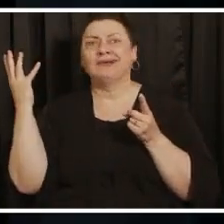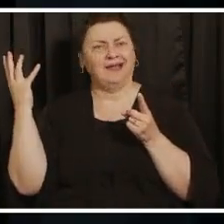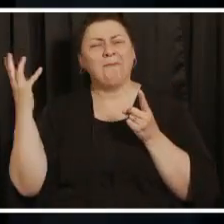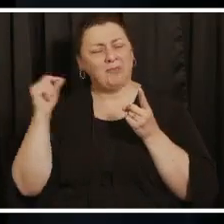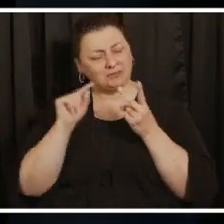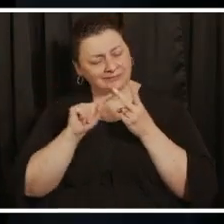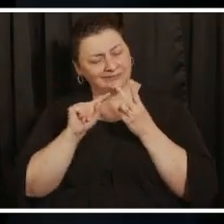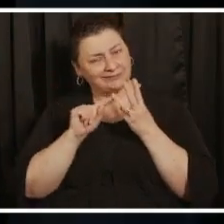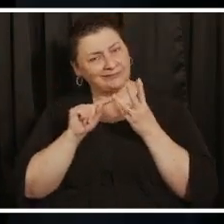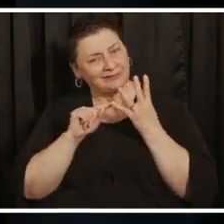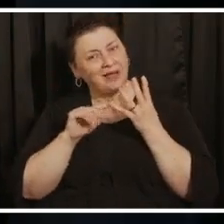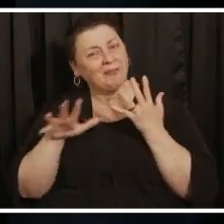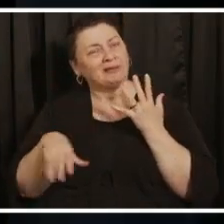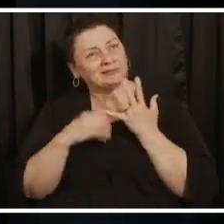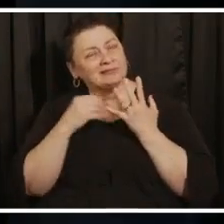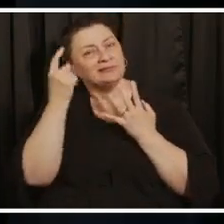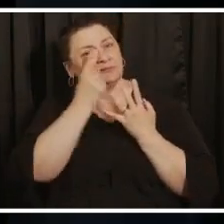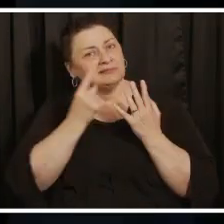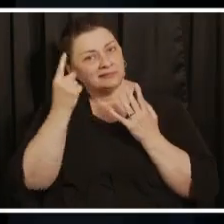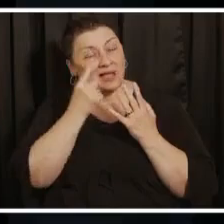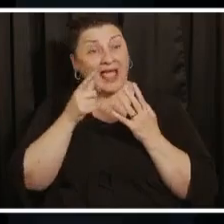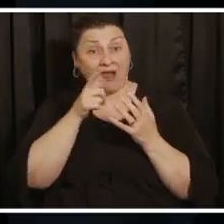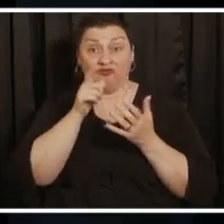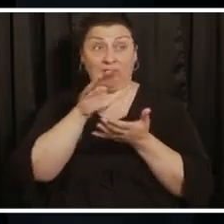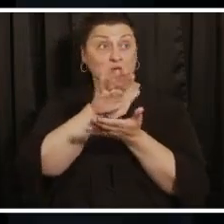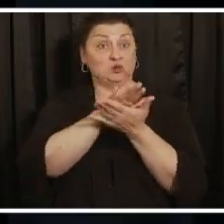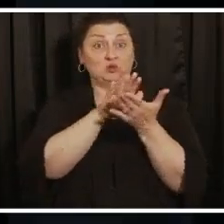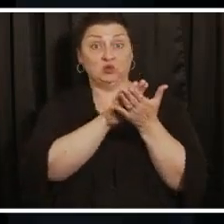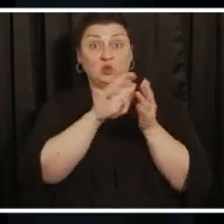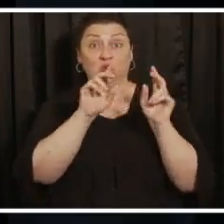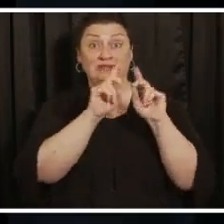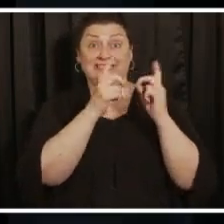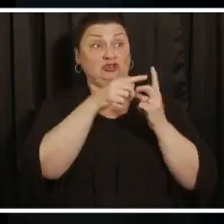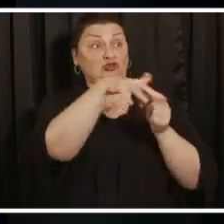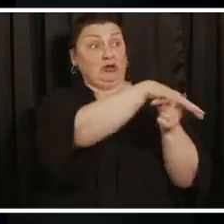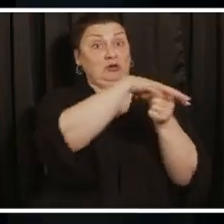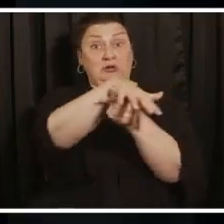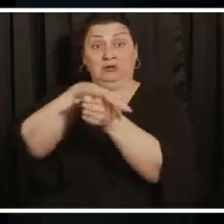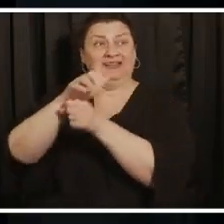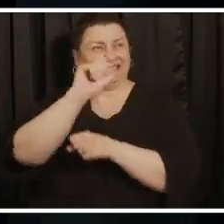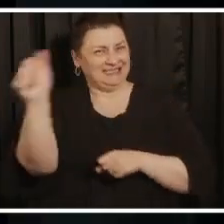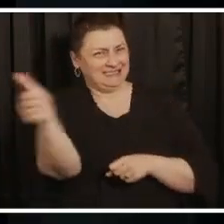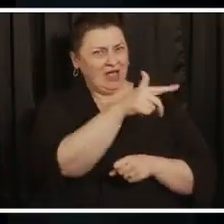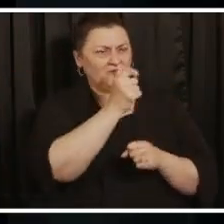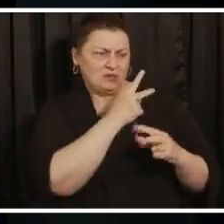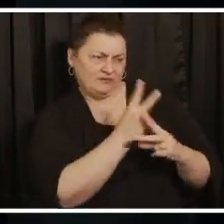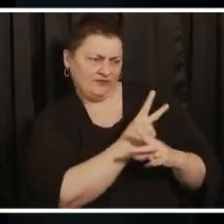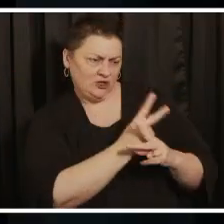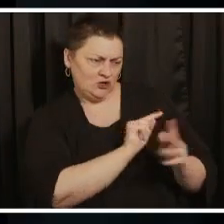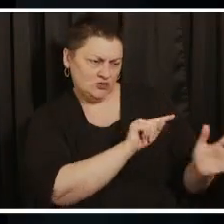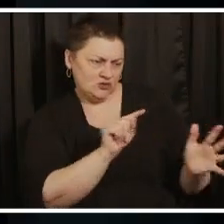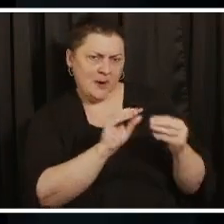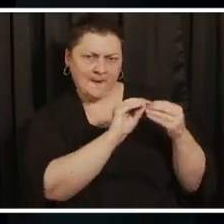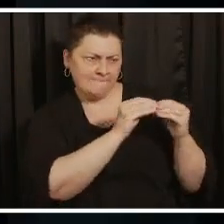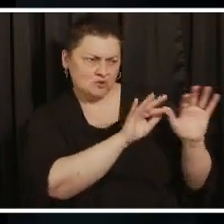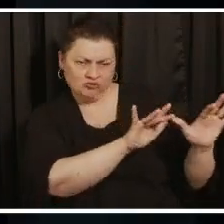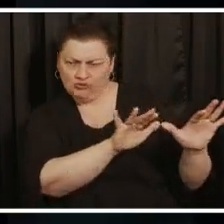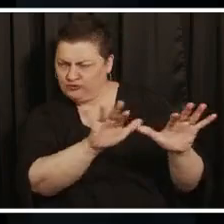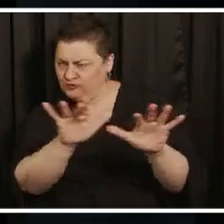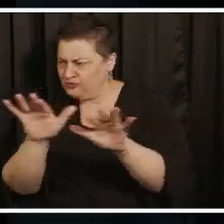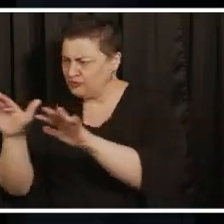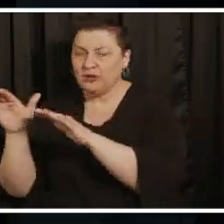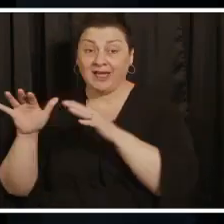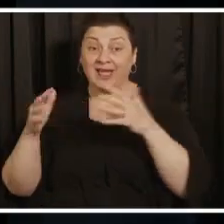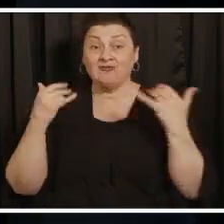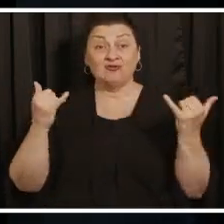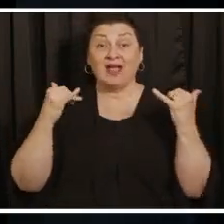approach that needs to be operationalized at the school district level. Across our state, school districts are working with their county health departments to find the best set